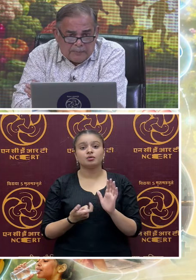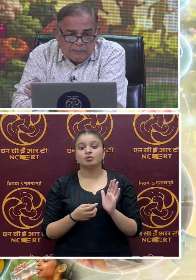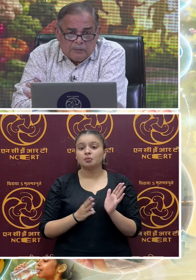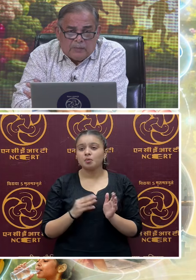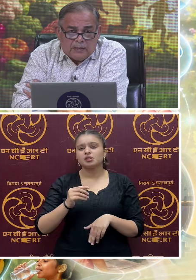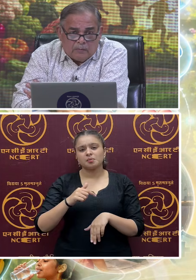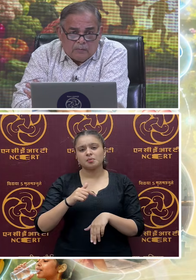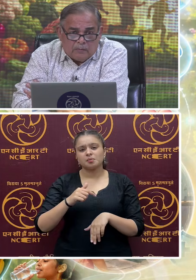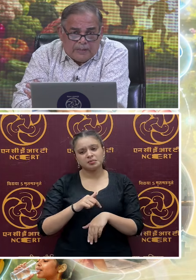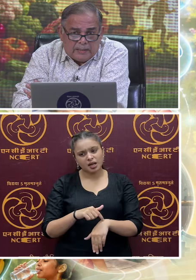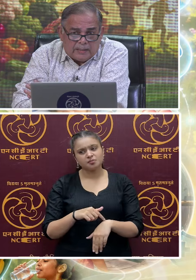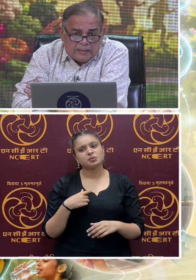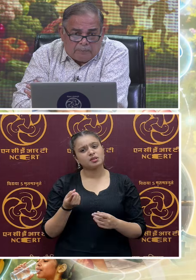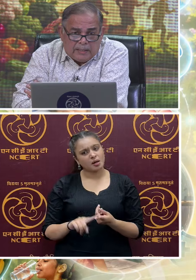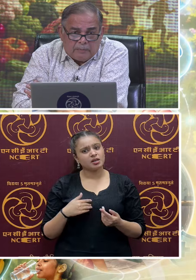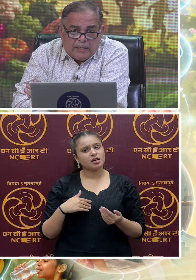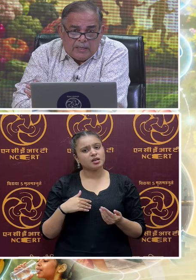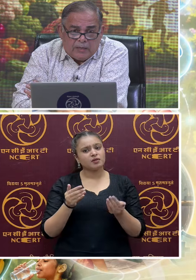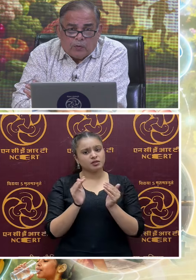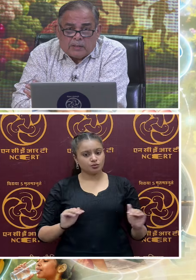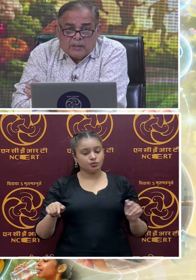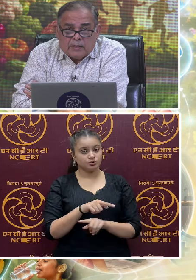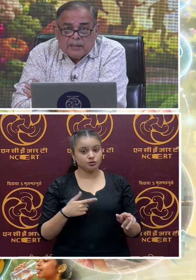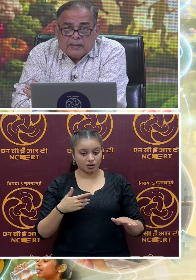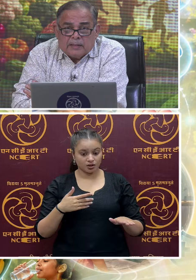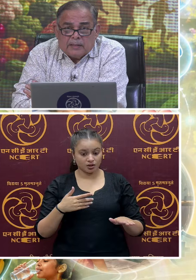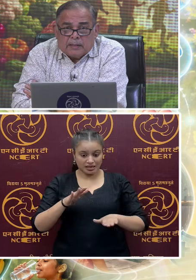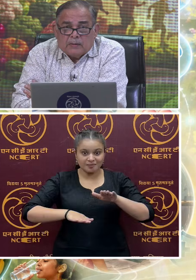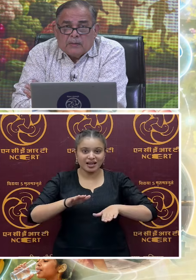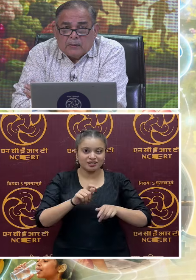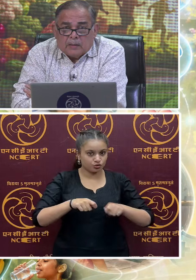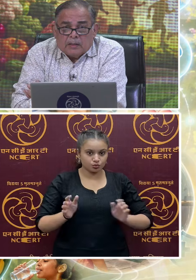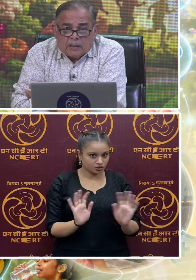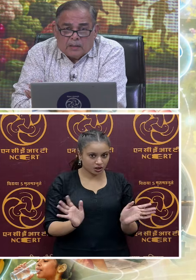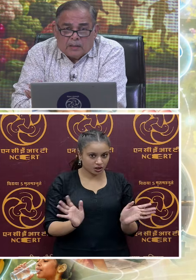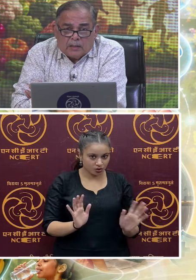And sometimes even when kids are playing barefoot in the